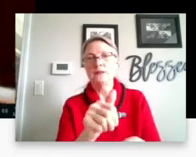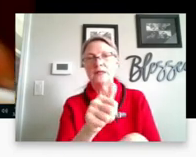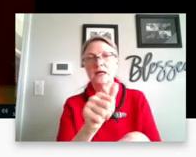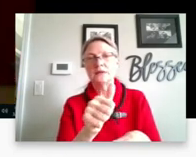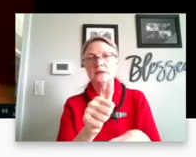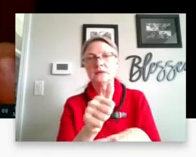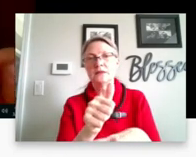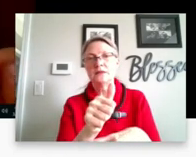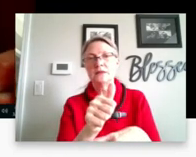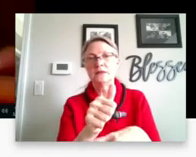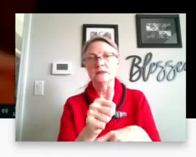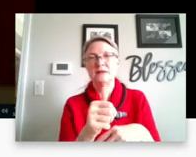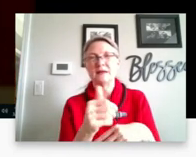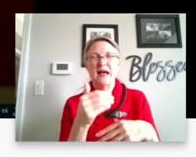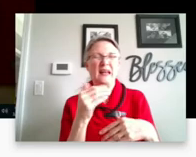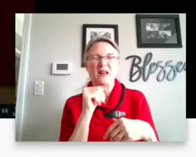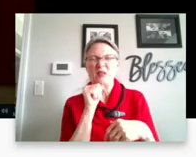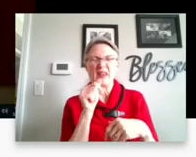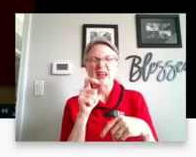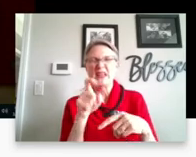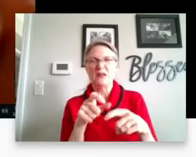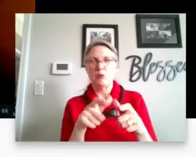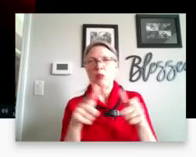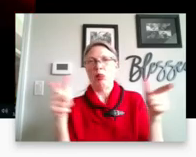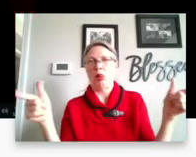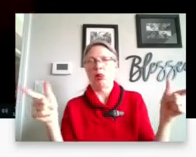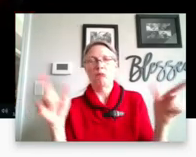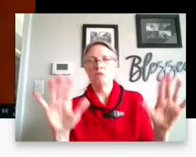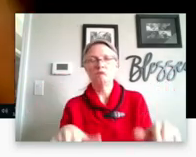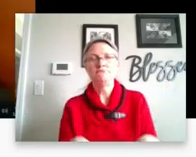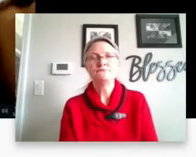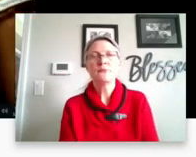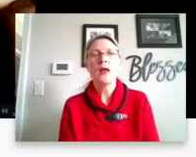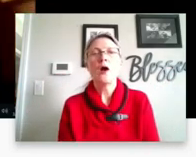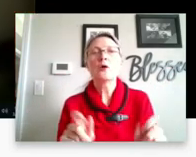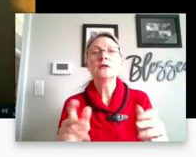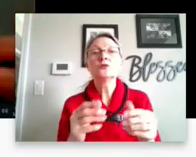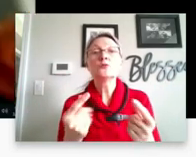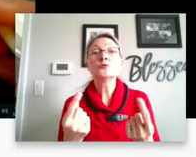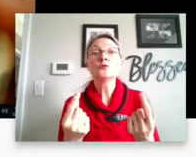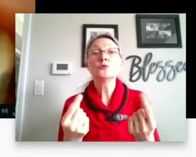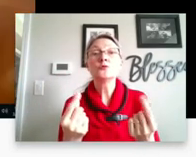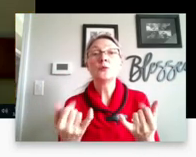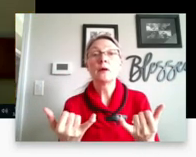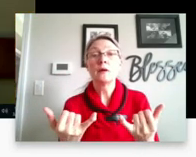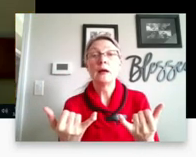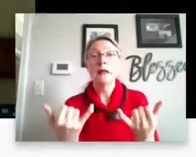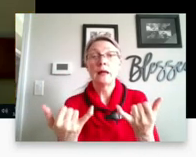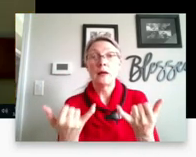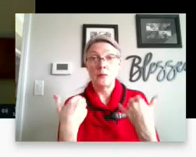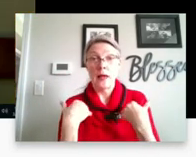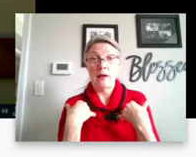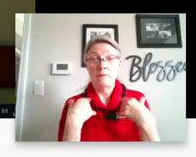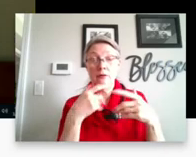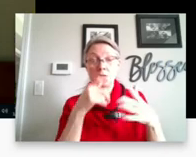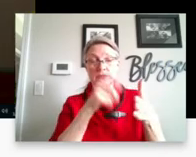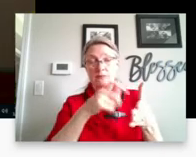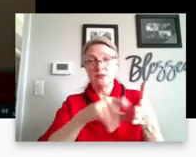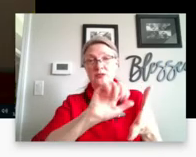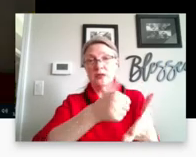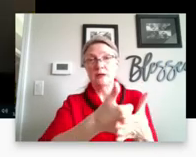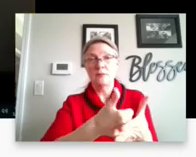10, and I don't think I'm going to need anything greater than that. All right, so here's what we're going to do now. Now that we've got our table set